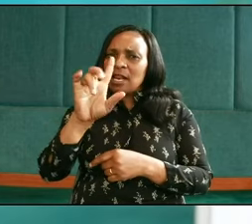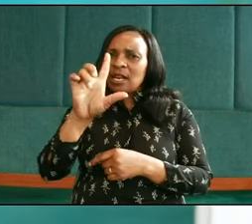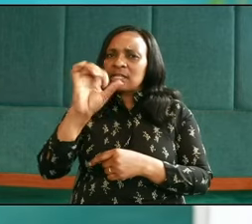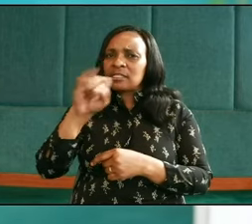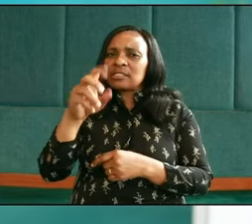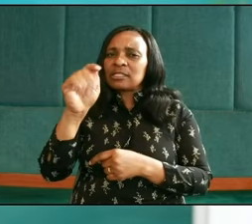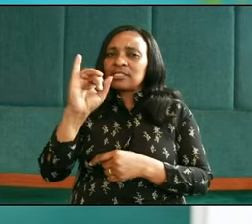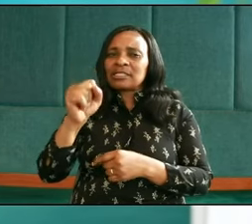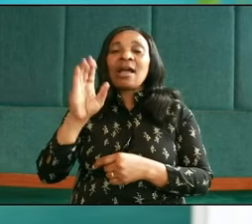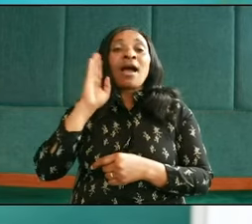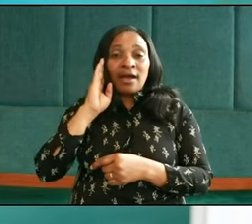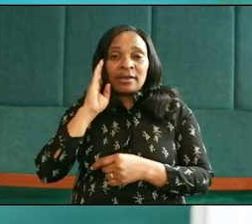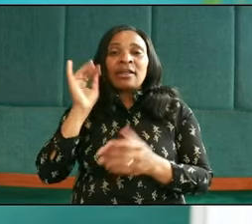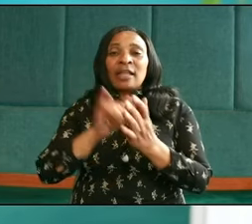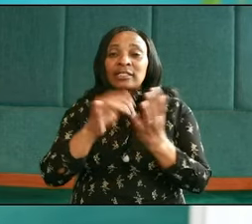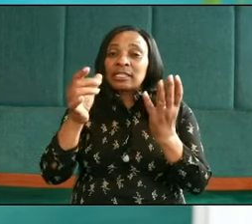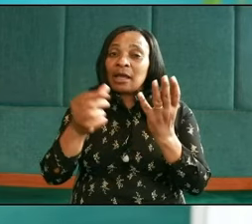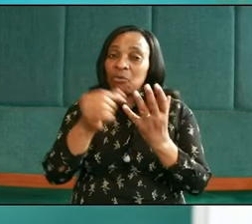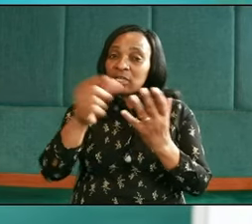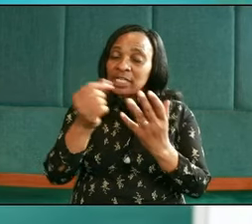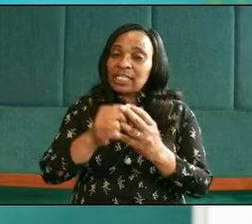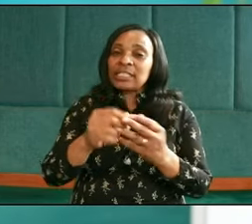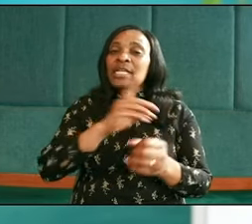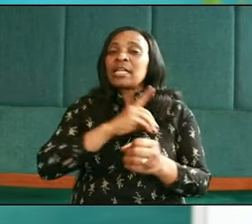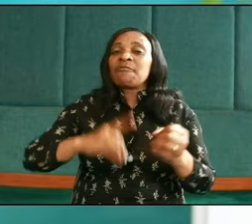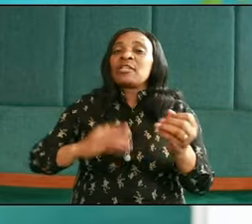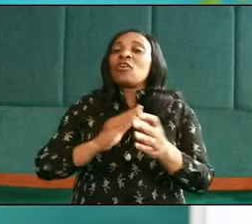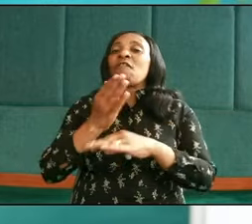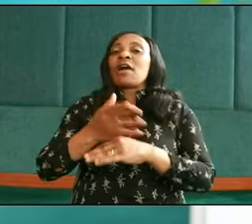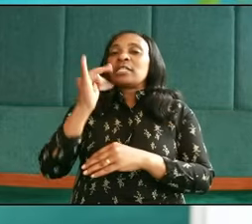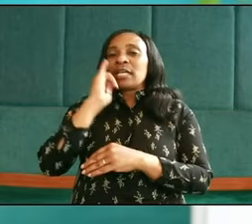anointed David king over Israel,